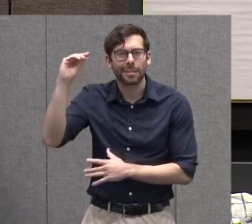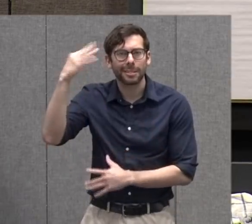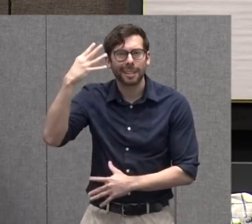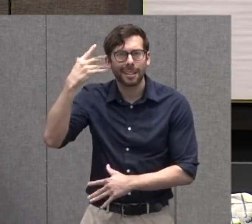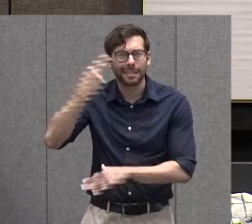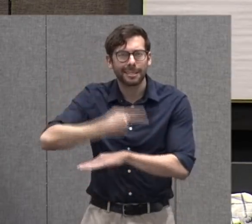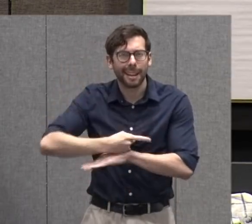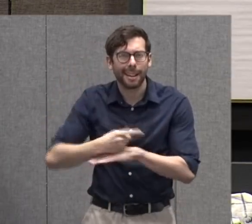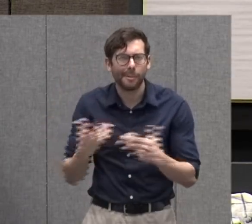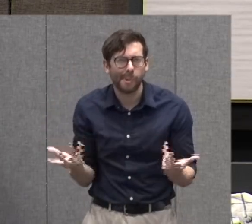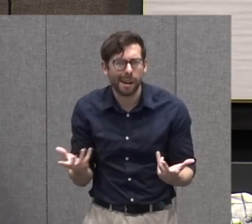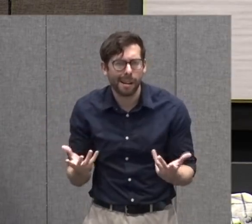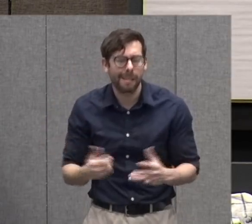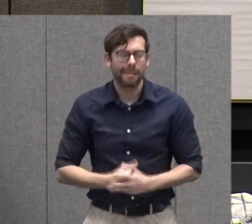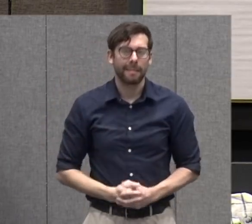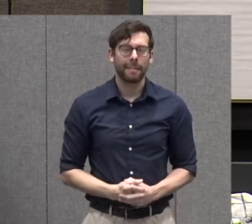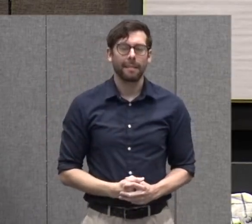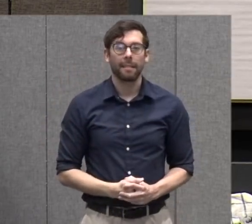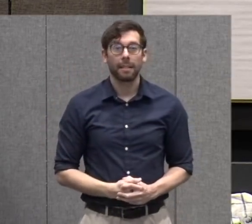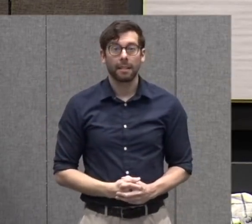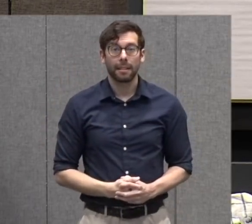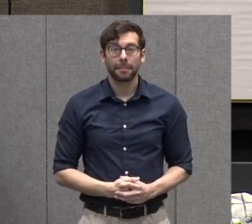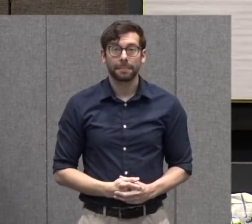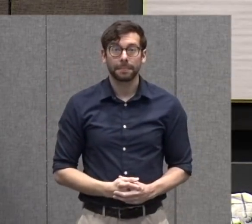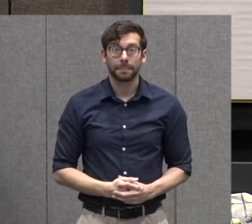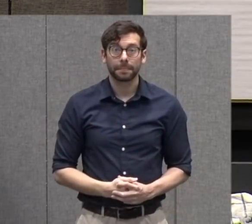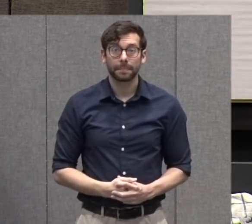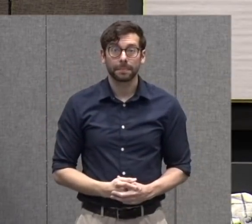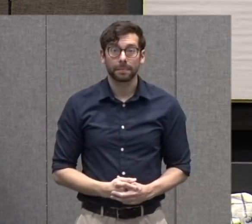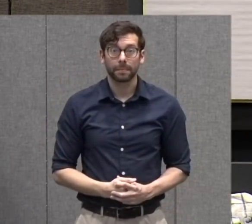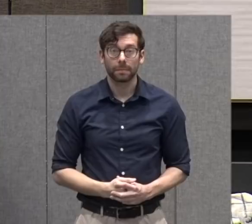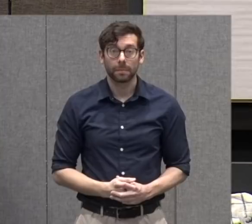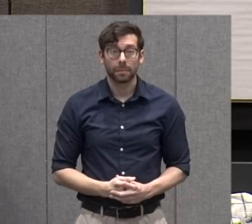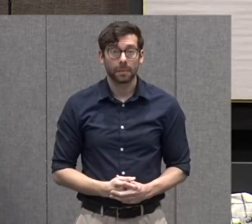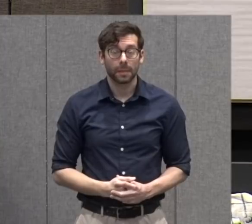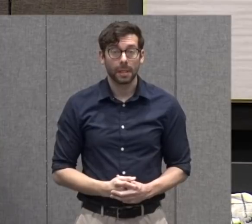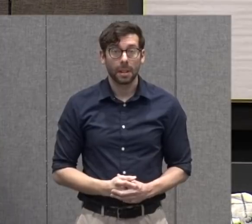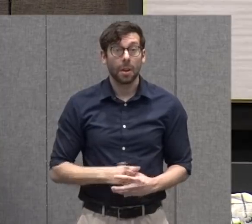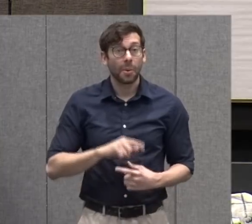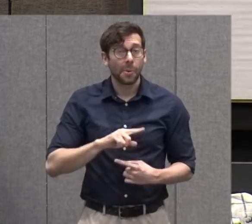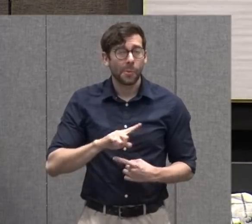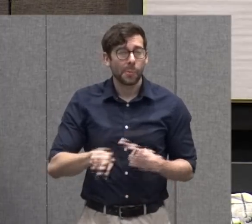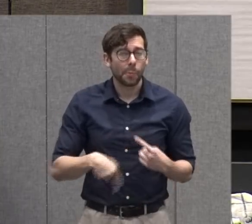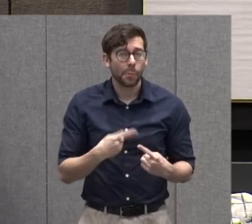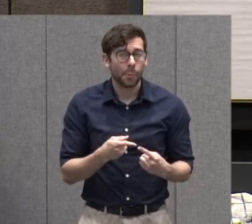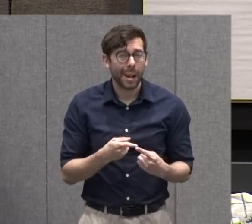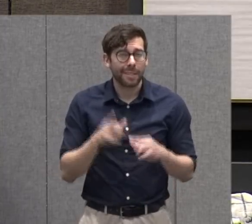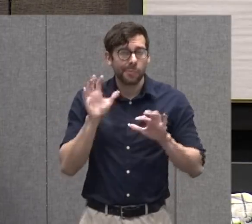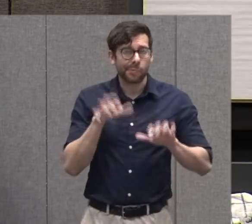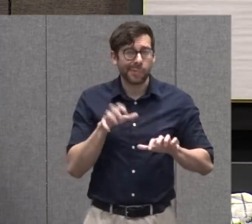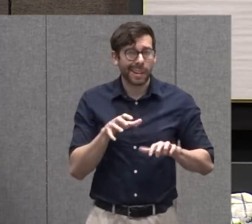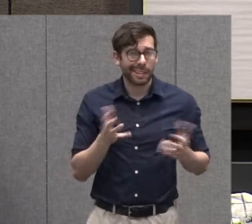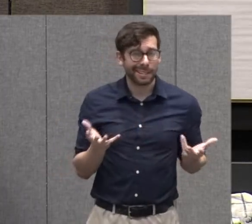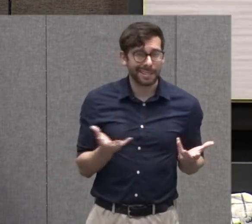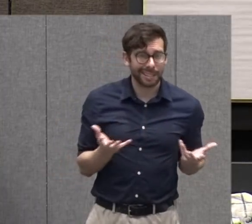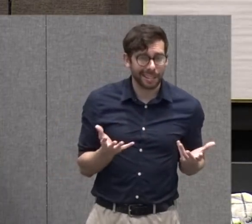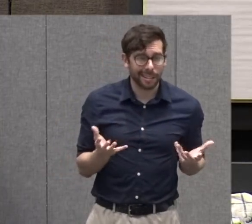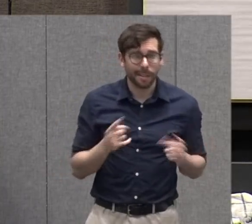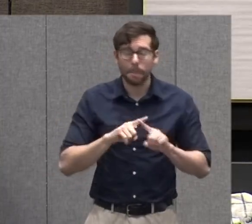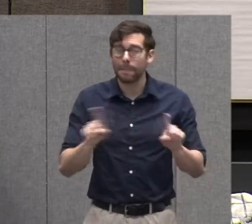When does it rain here and it doesn't rain where my cat